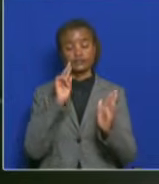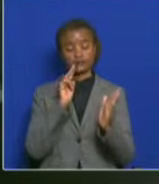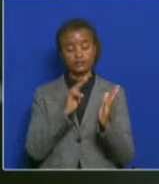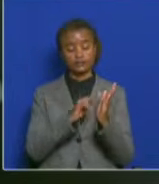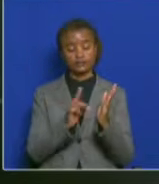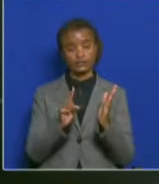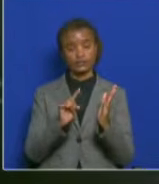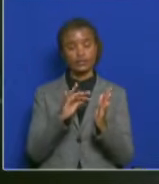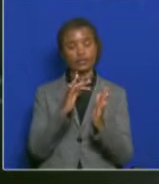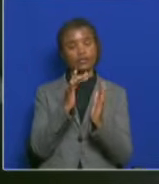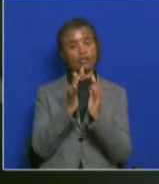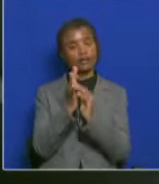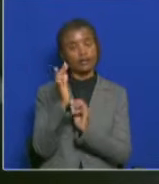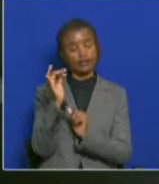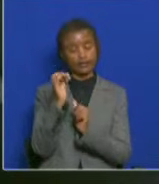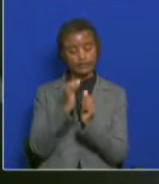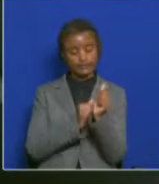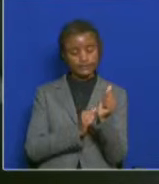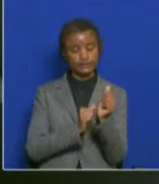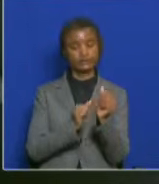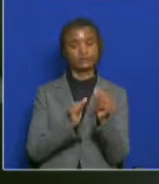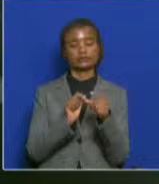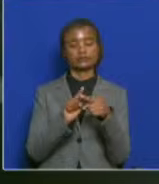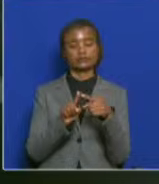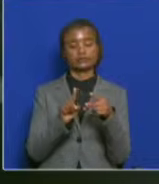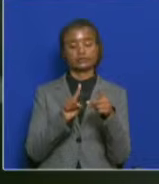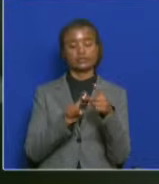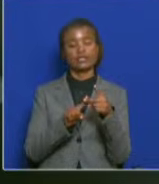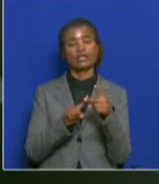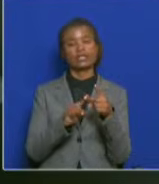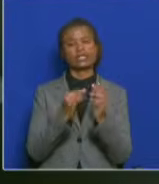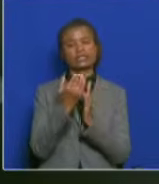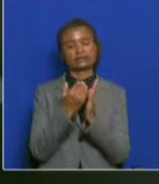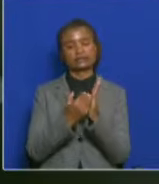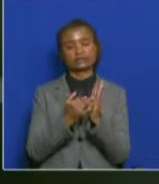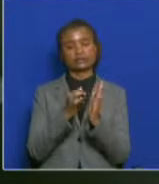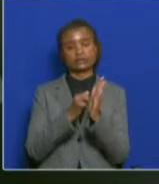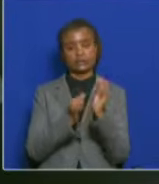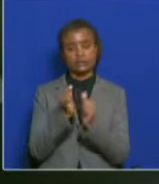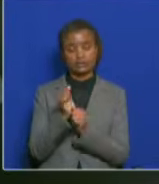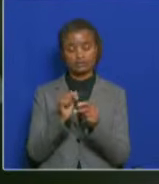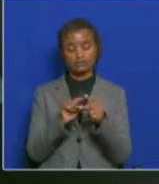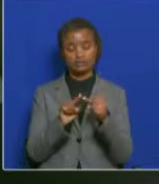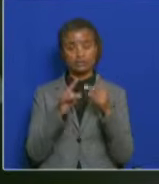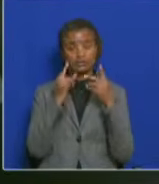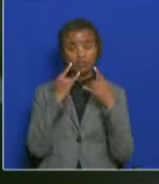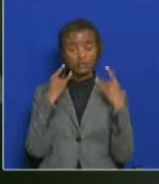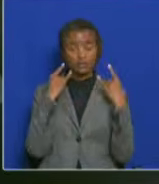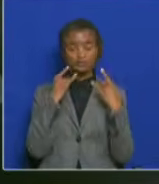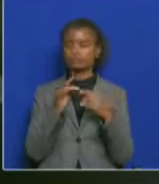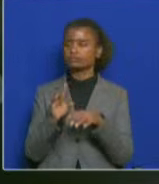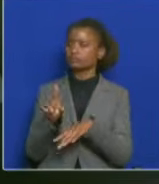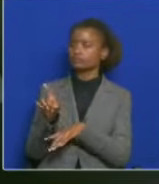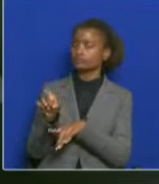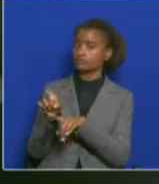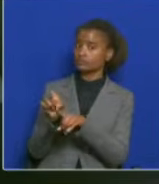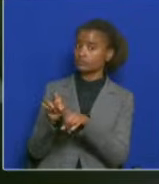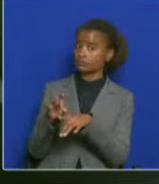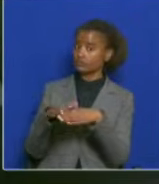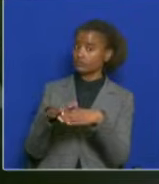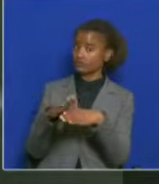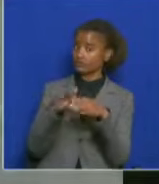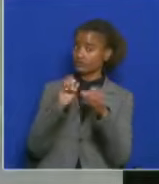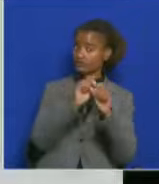masks. Is it a conscious decision not to fly it? No, Chair. Oh.